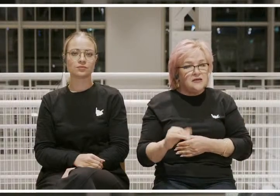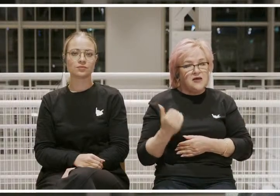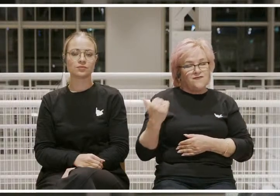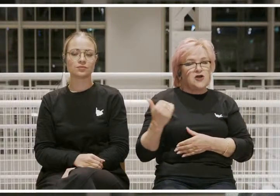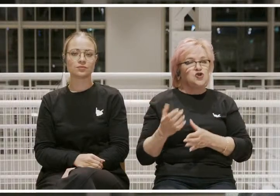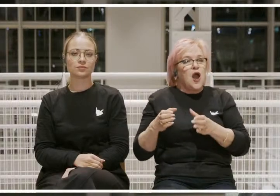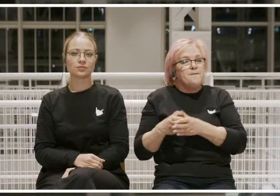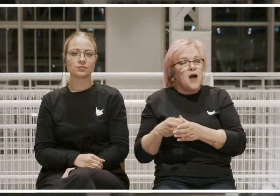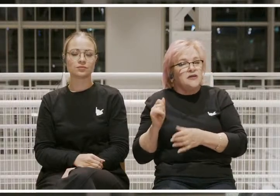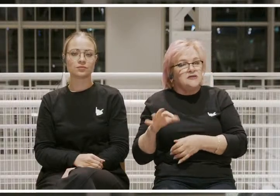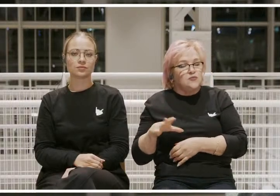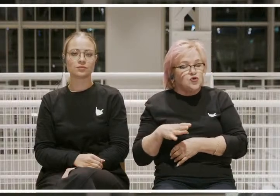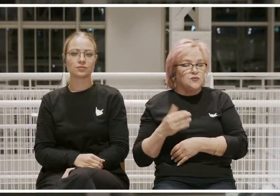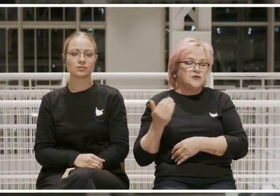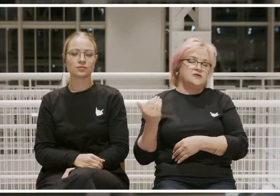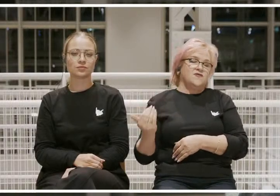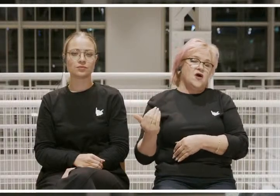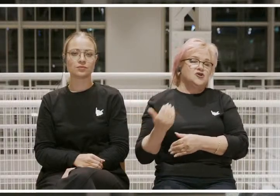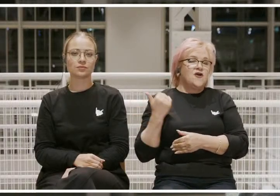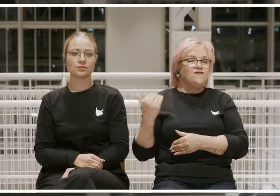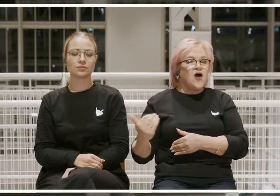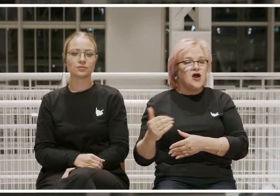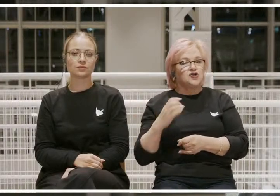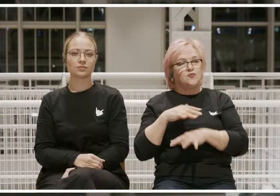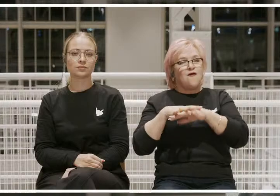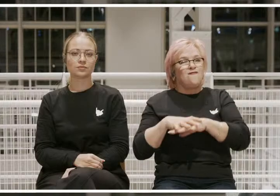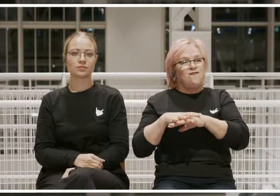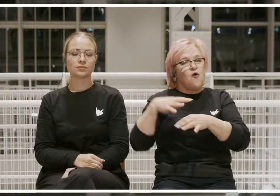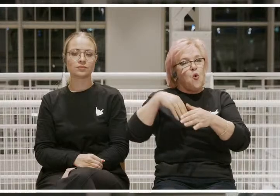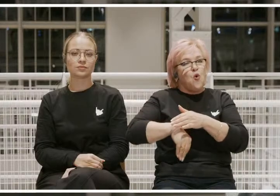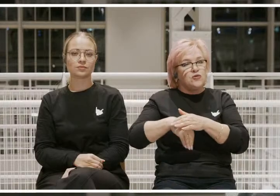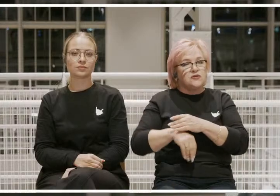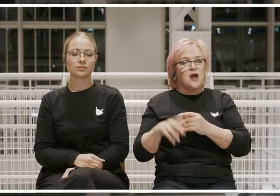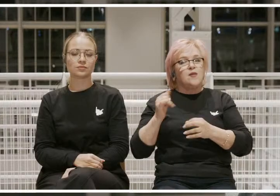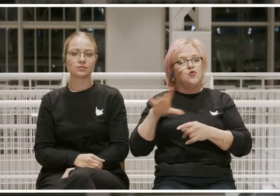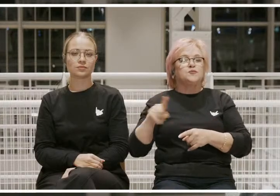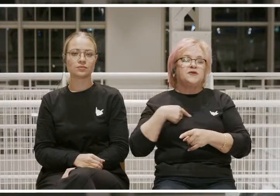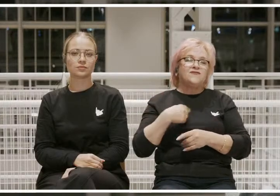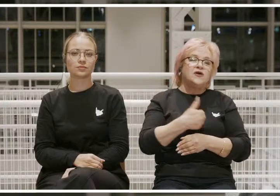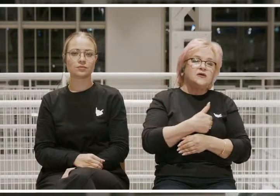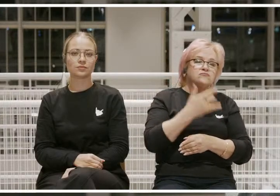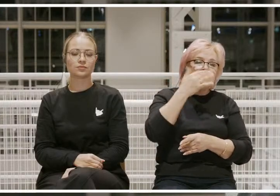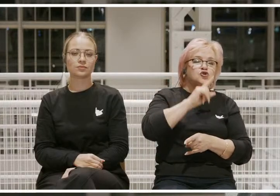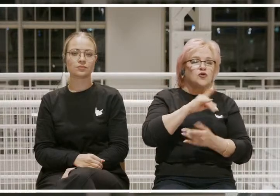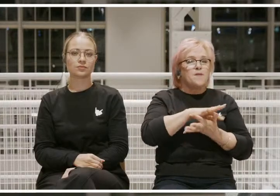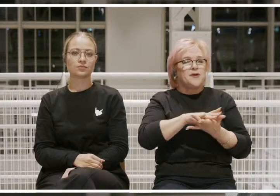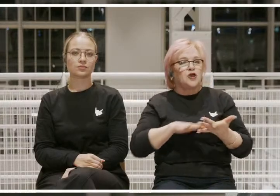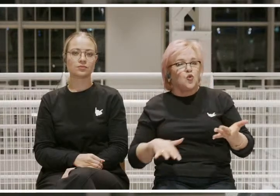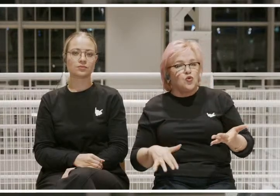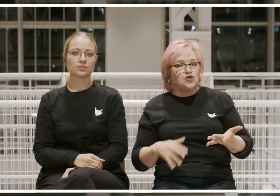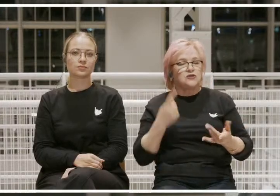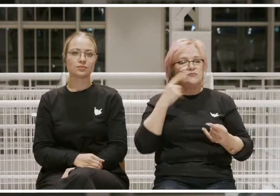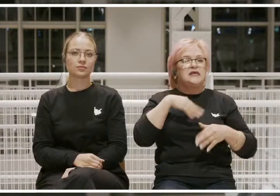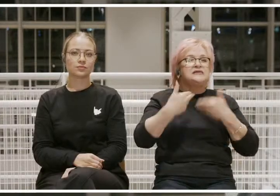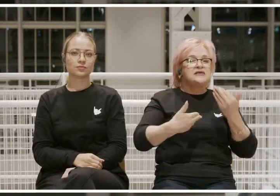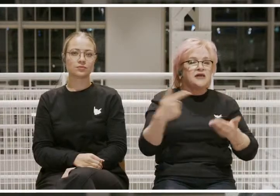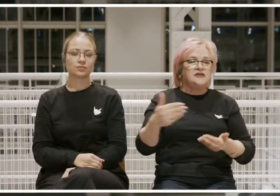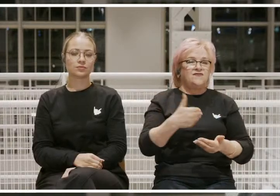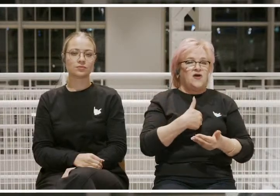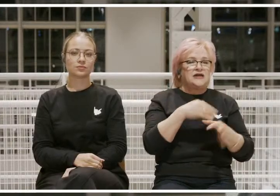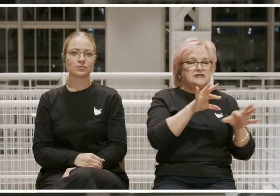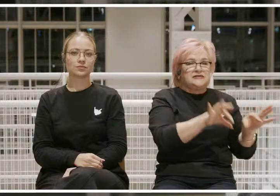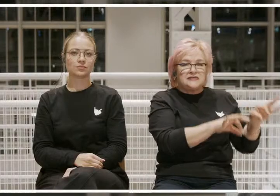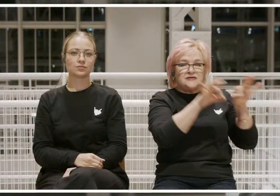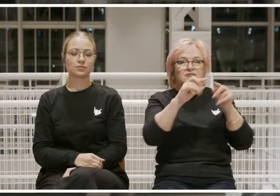that you would like to continue on with, that you would like to bring to the next Biennale, or you kind of